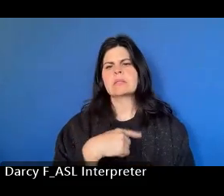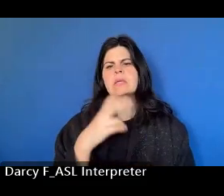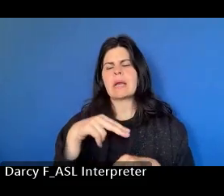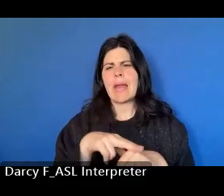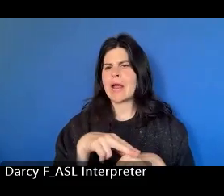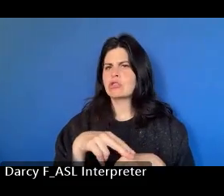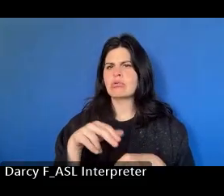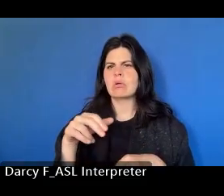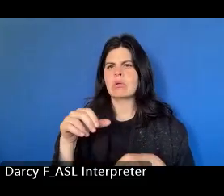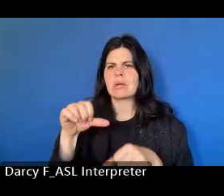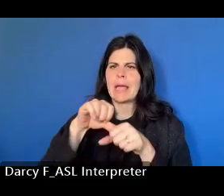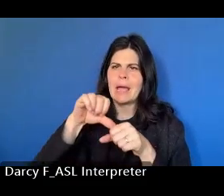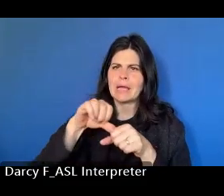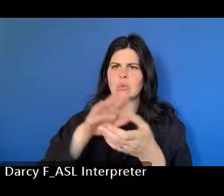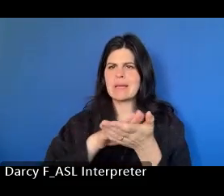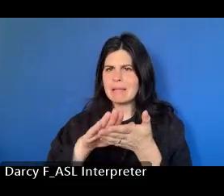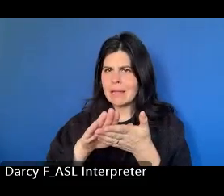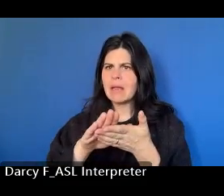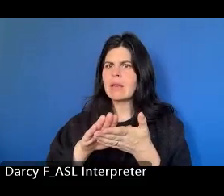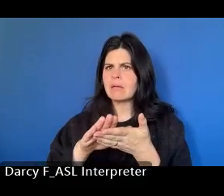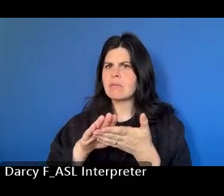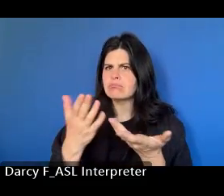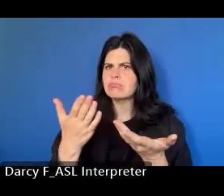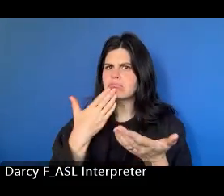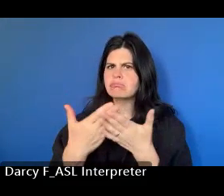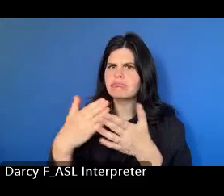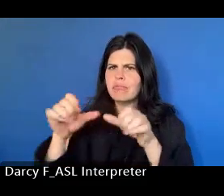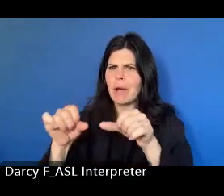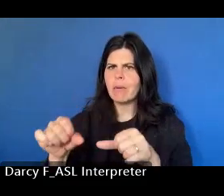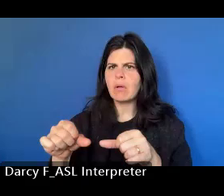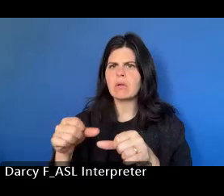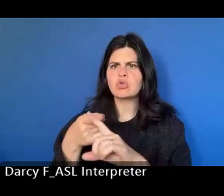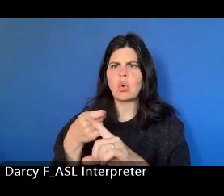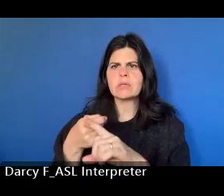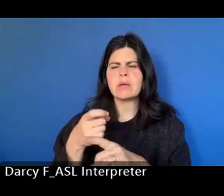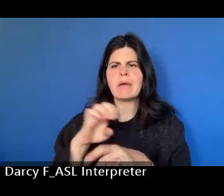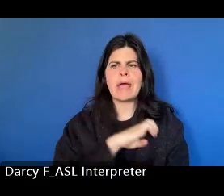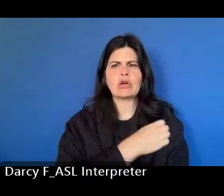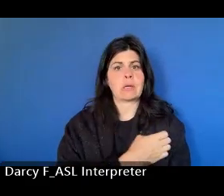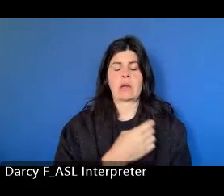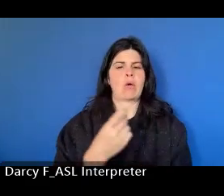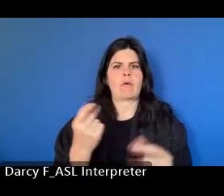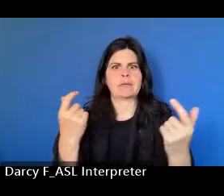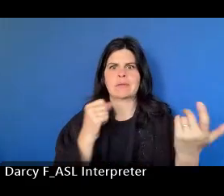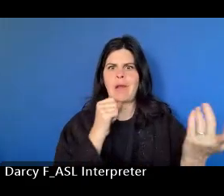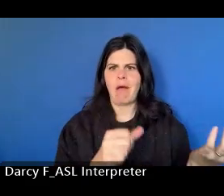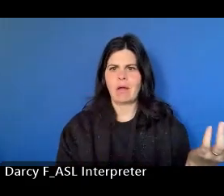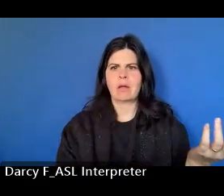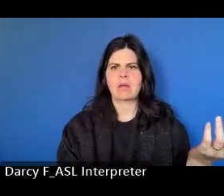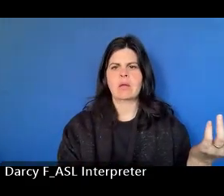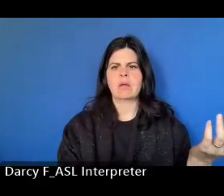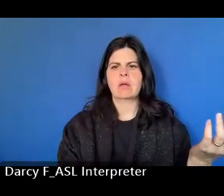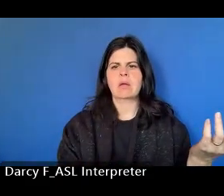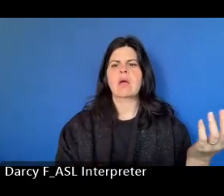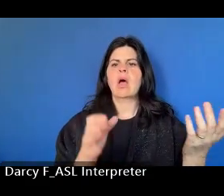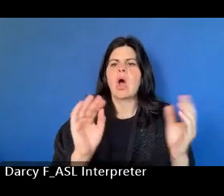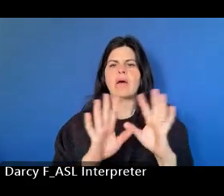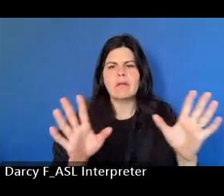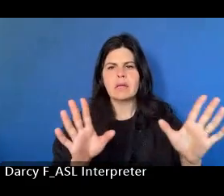was a clean, viable source of energy, and now all of a sudden it isn't. Obviously, SB 1221